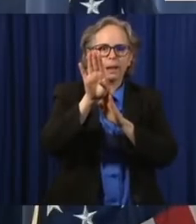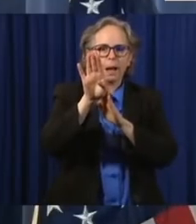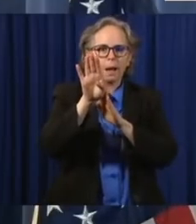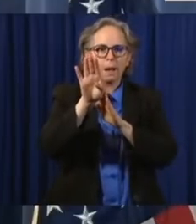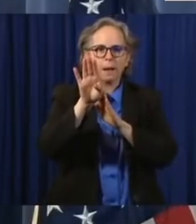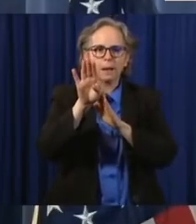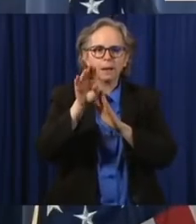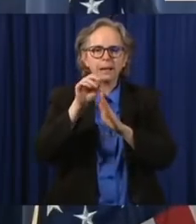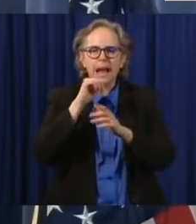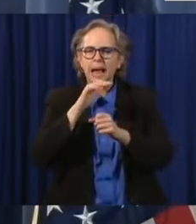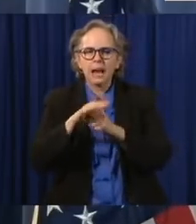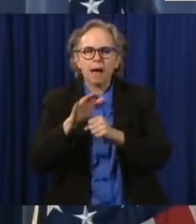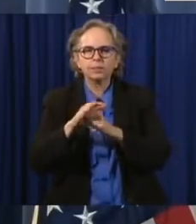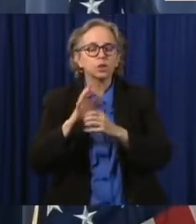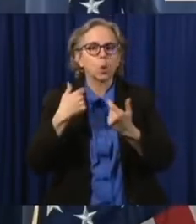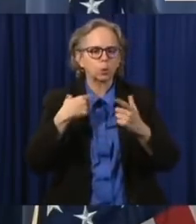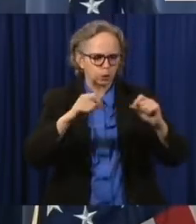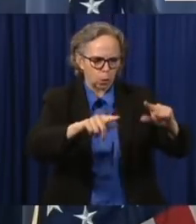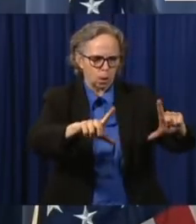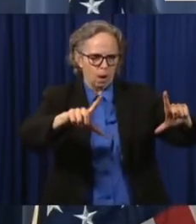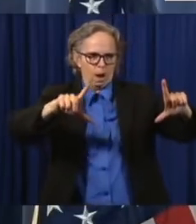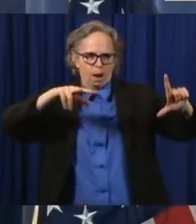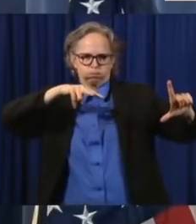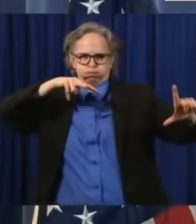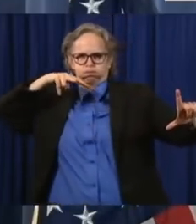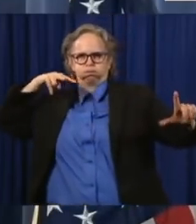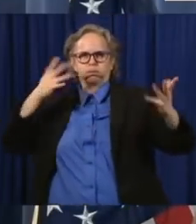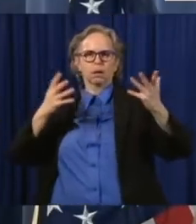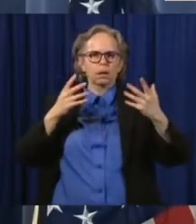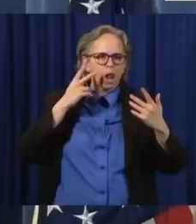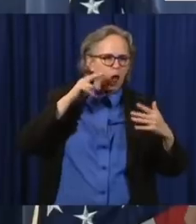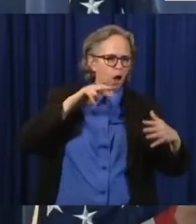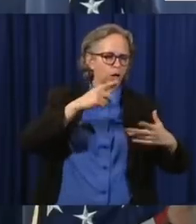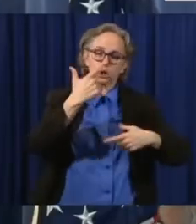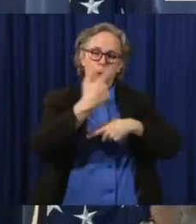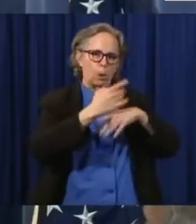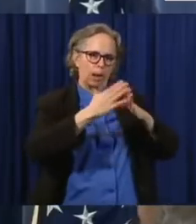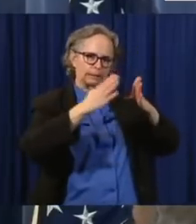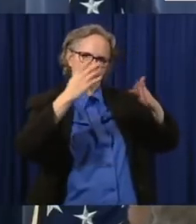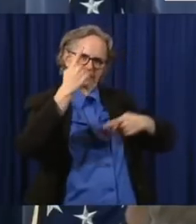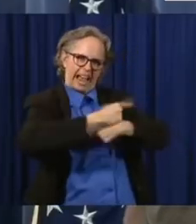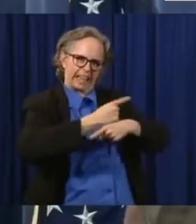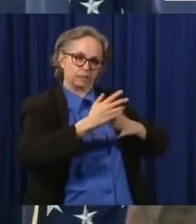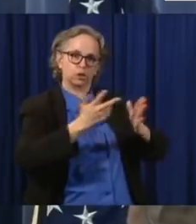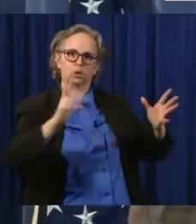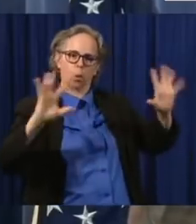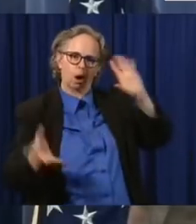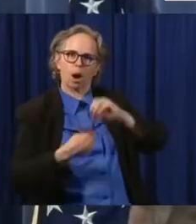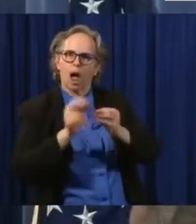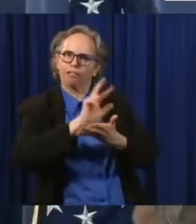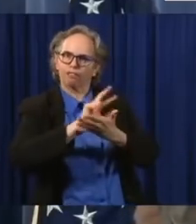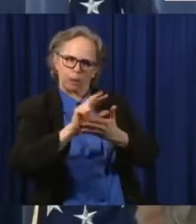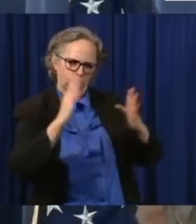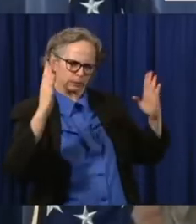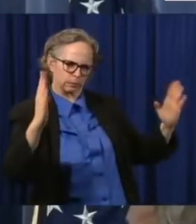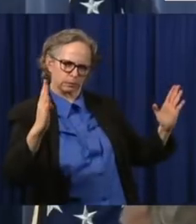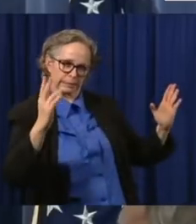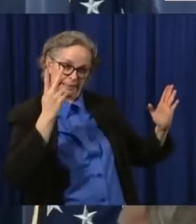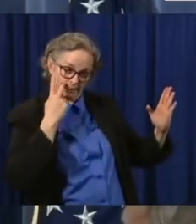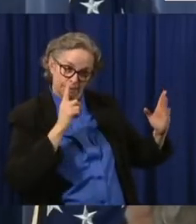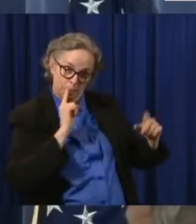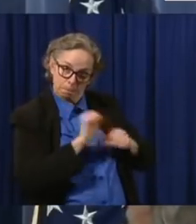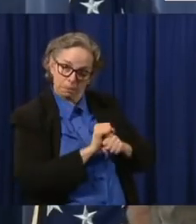big picture, look at the last 21 days, three weeks, and what we'll see is the curve is